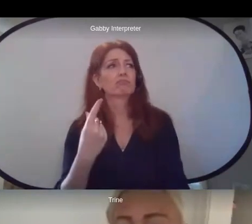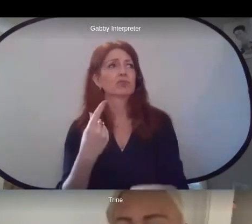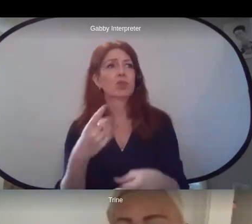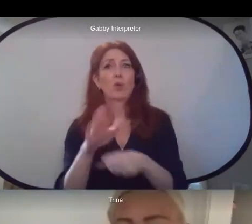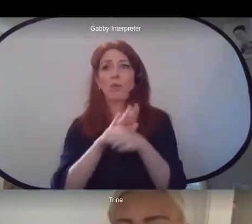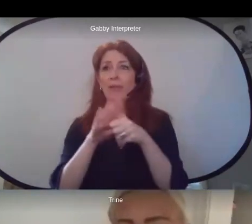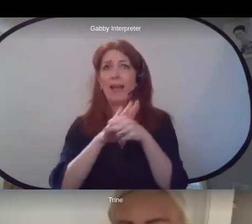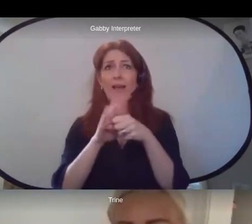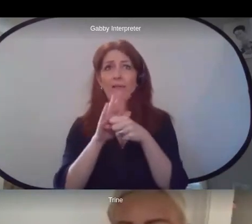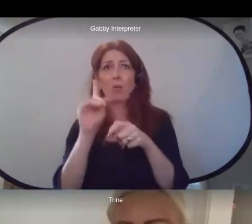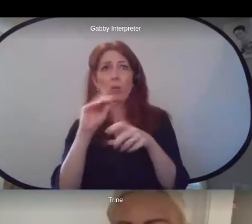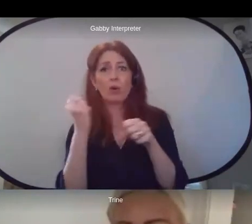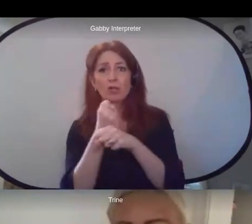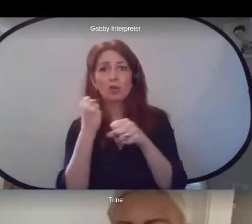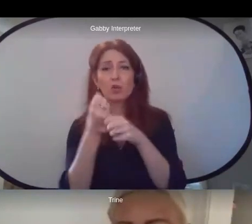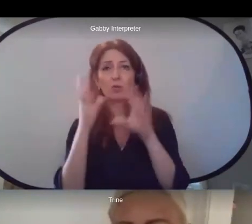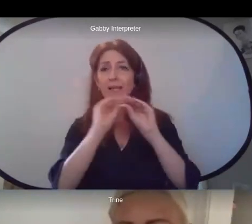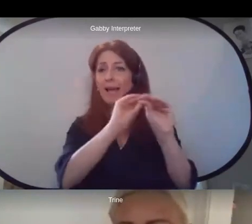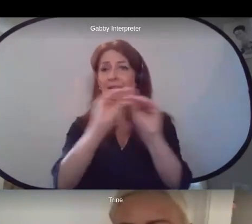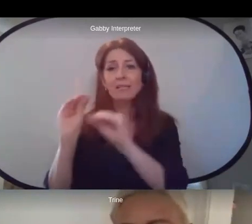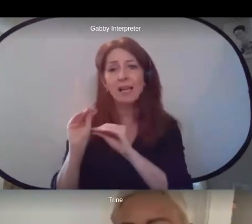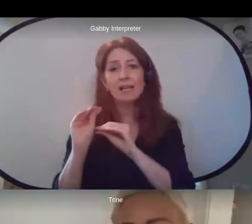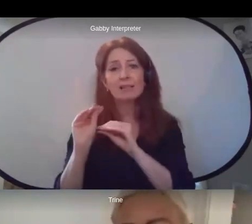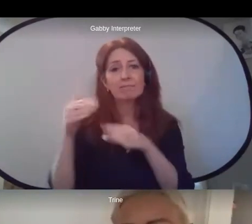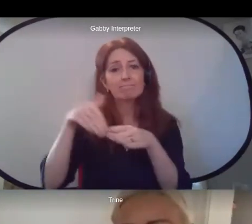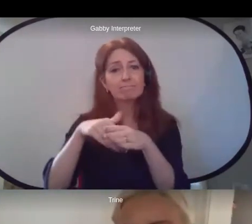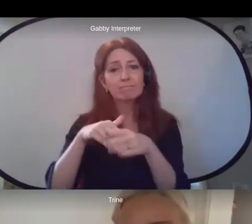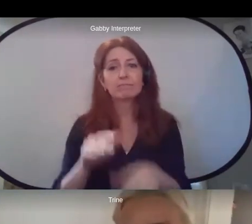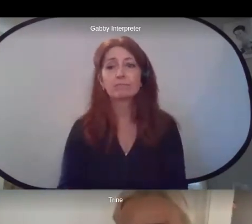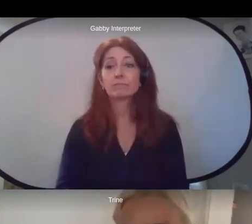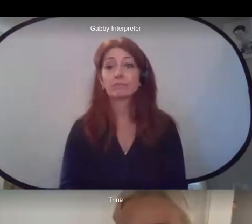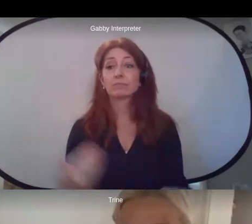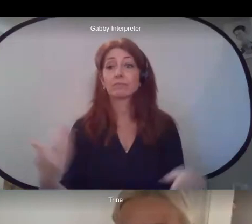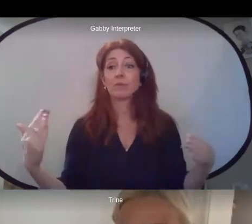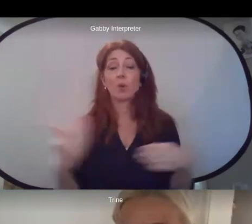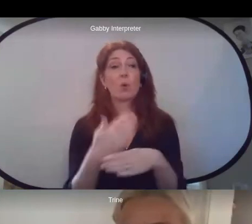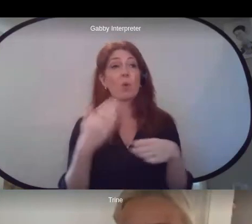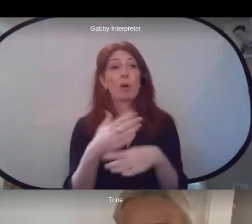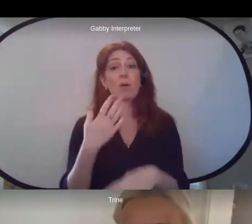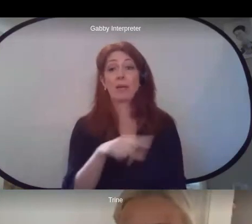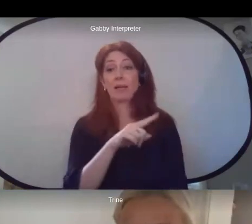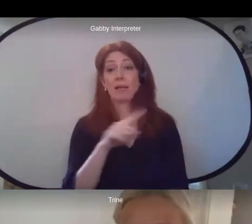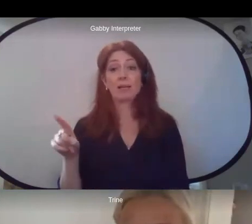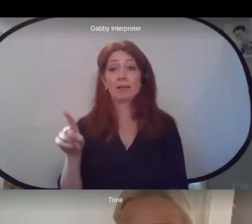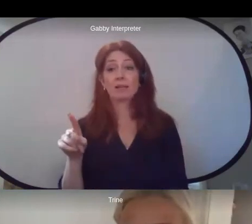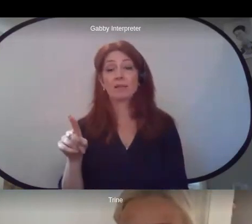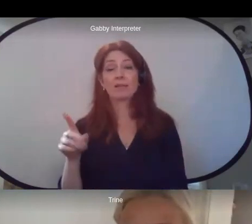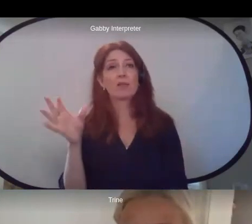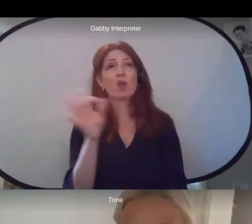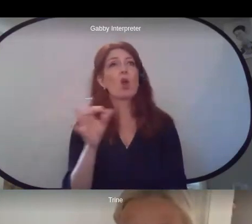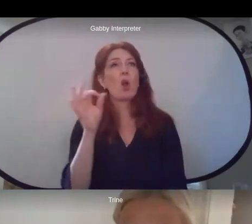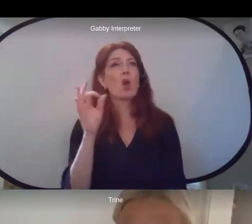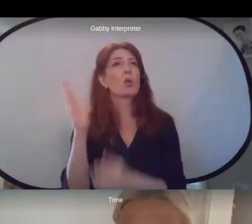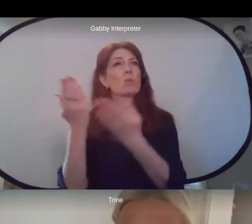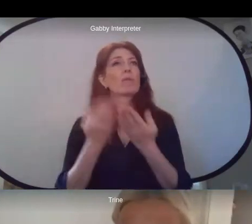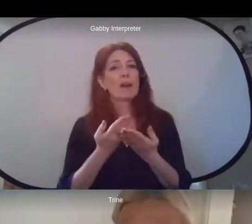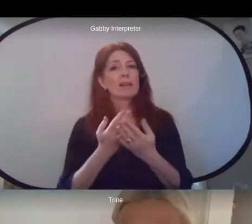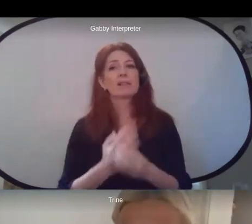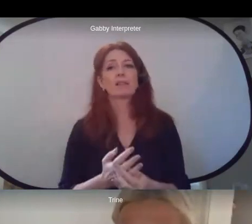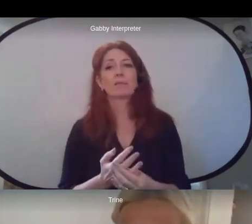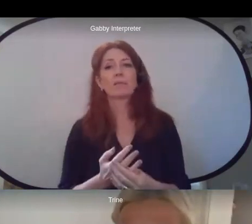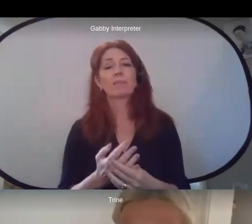within? I mean, we've done some work sort of obviously with our local sort of sports providers, and obviously they were in the same boat as us of not